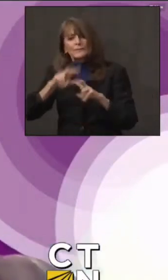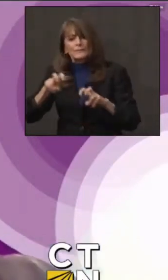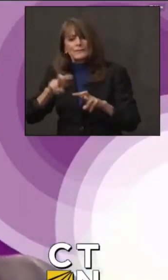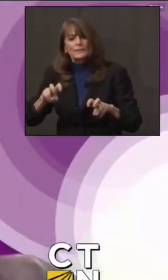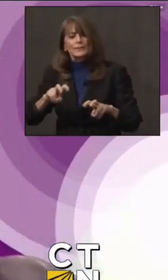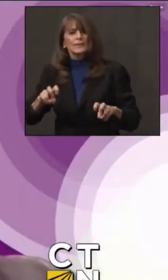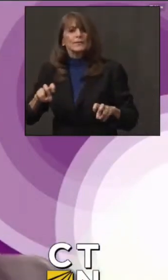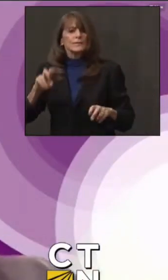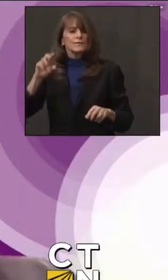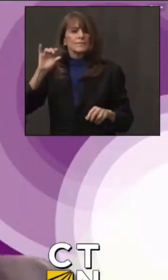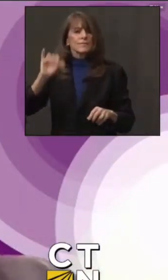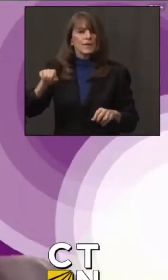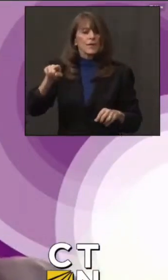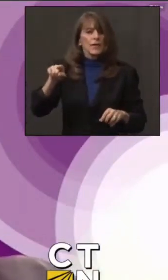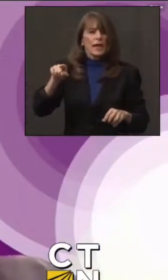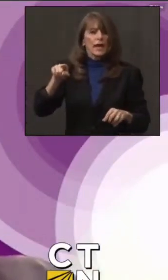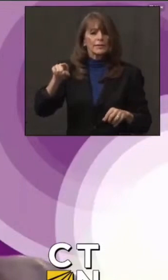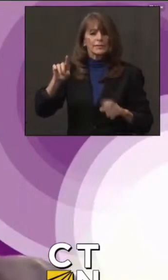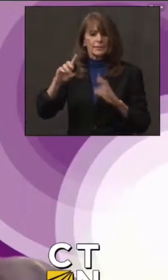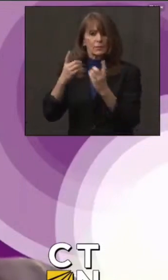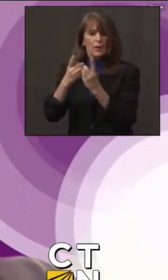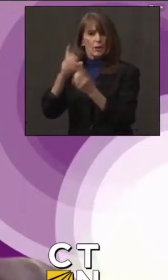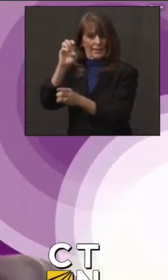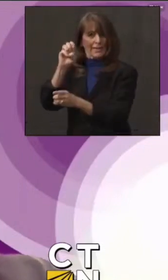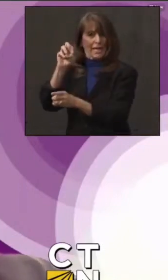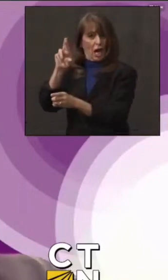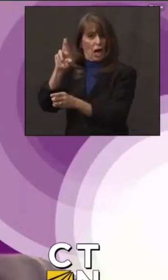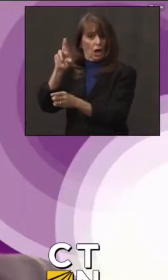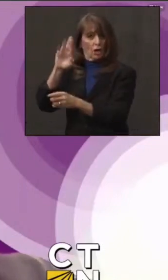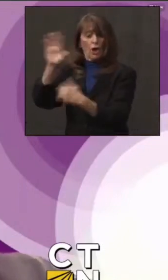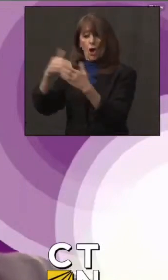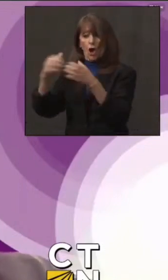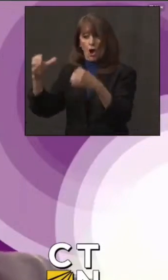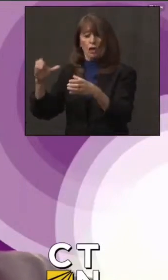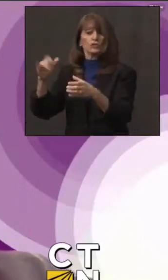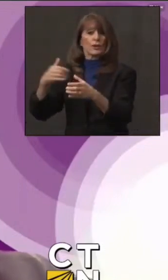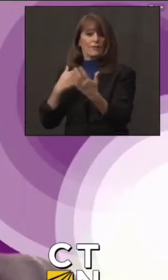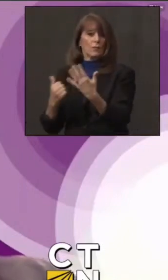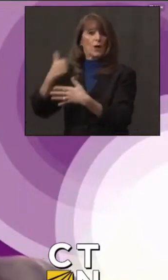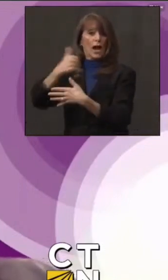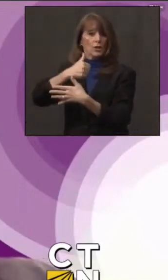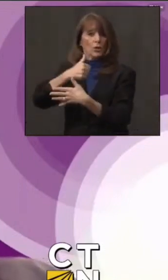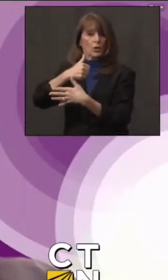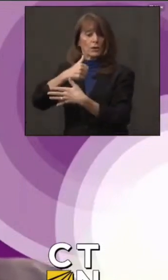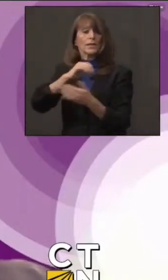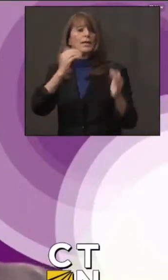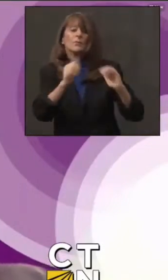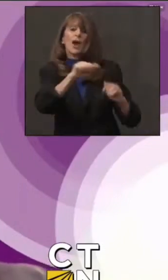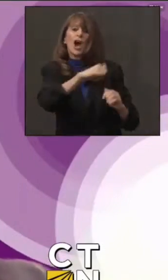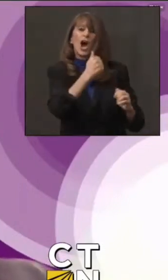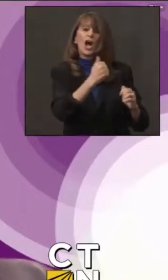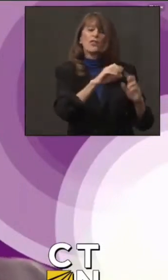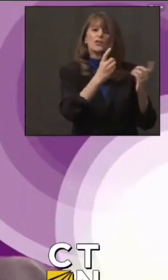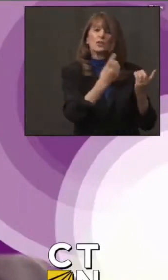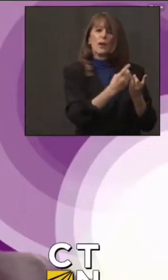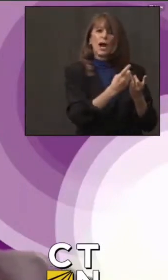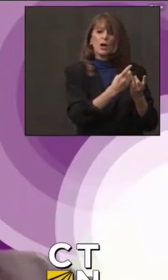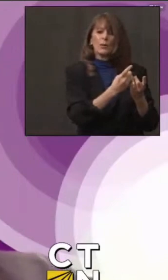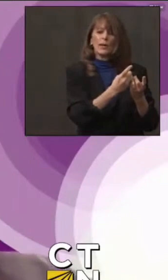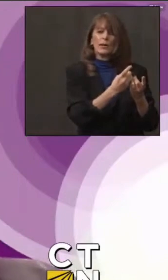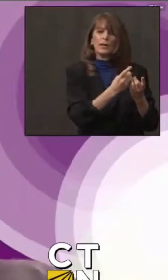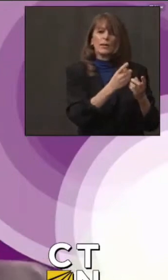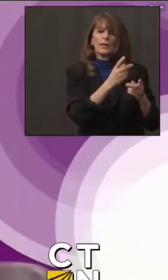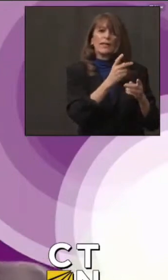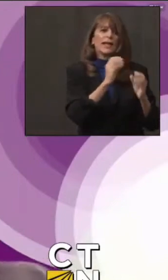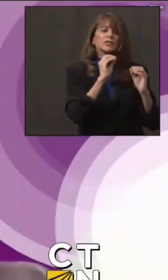thinking that entire department should be prioritized versus a department that takes care of absolutely no